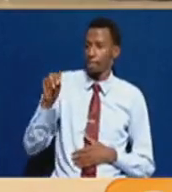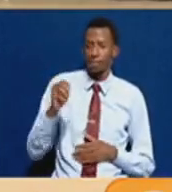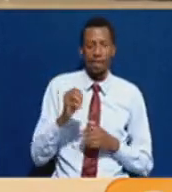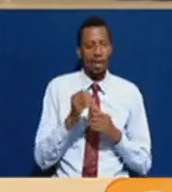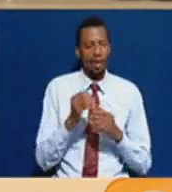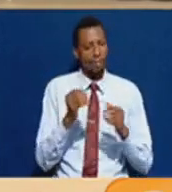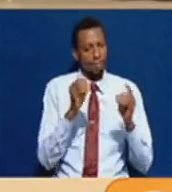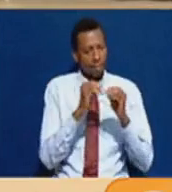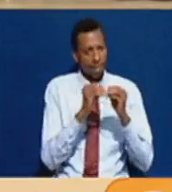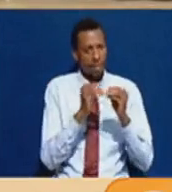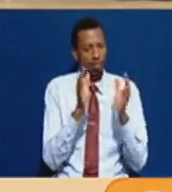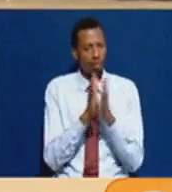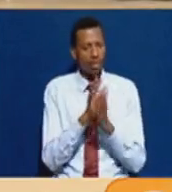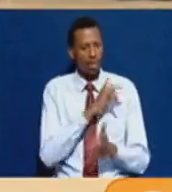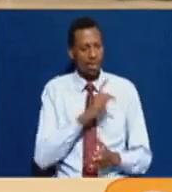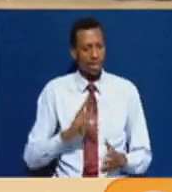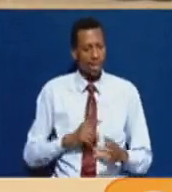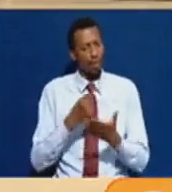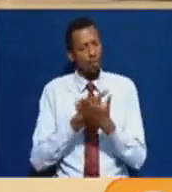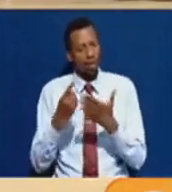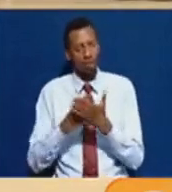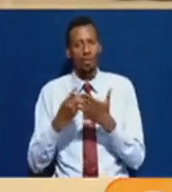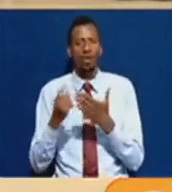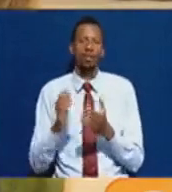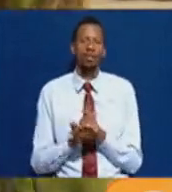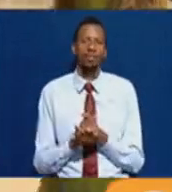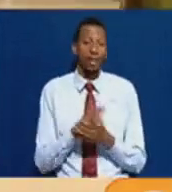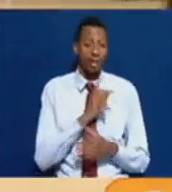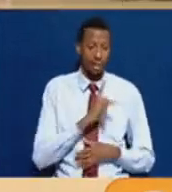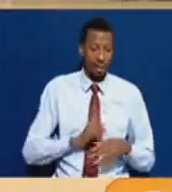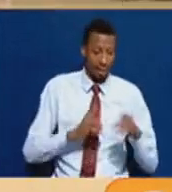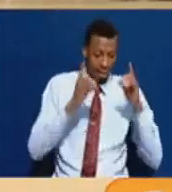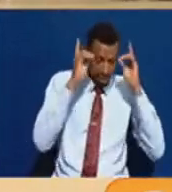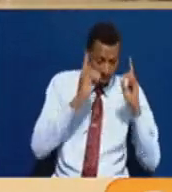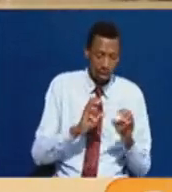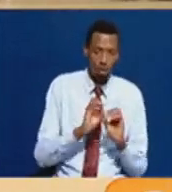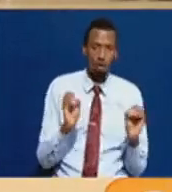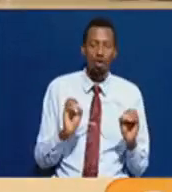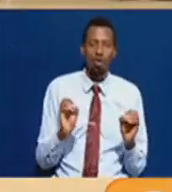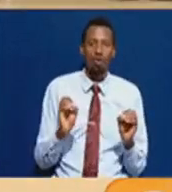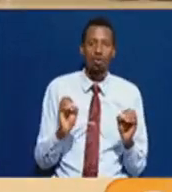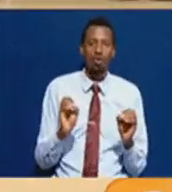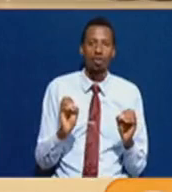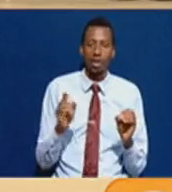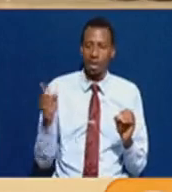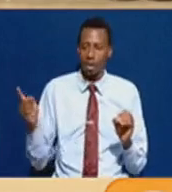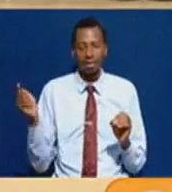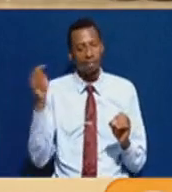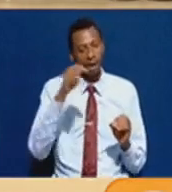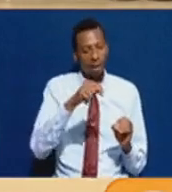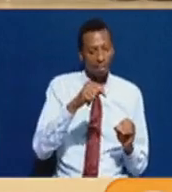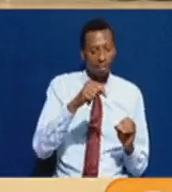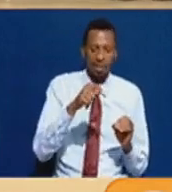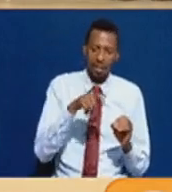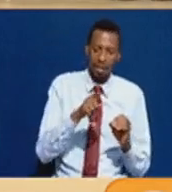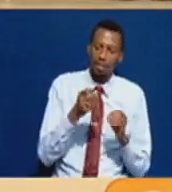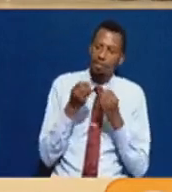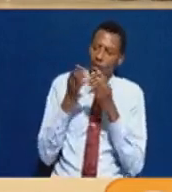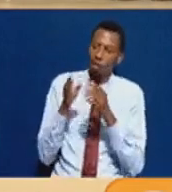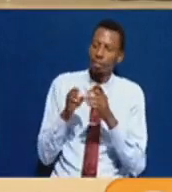King. It's not the King who makes the decision, but they report, and then he gives his guidance. You go to Belgium, I think they still have a